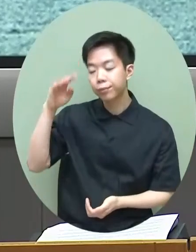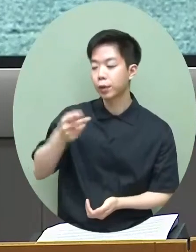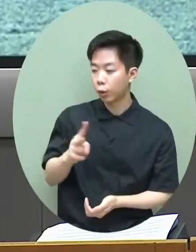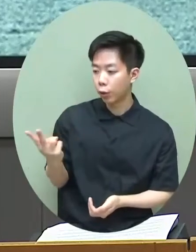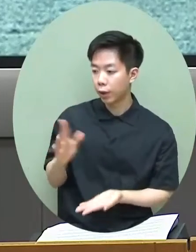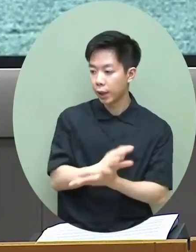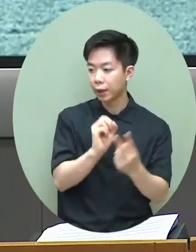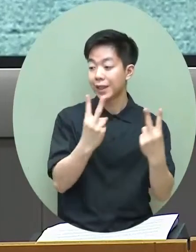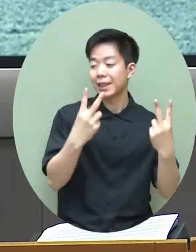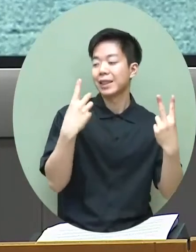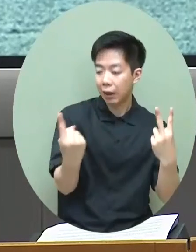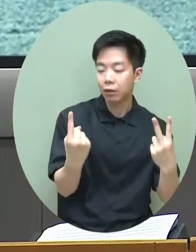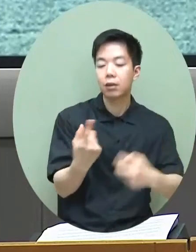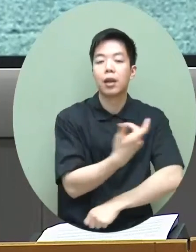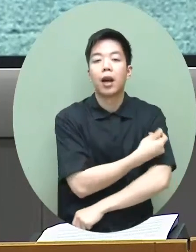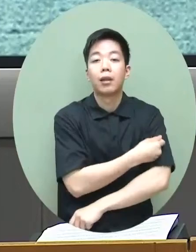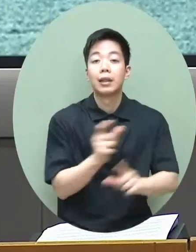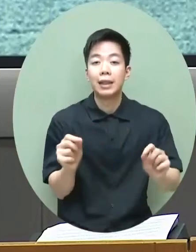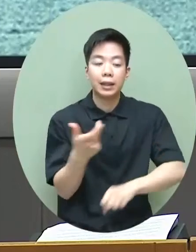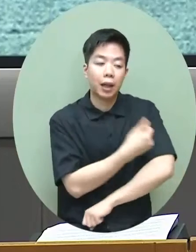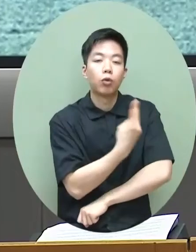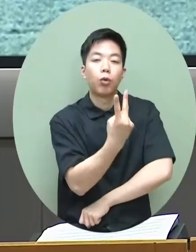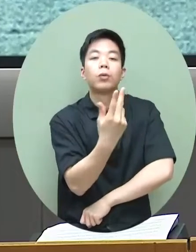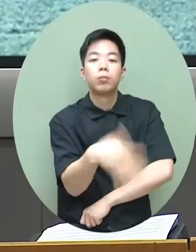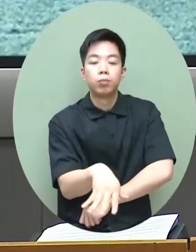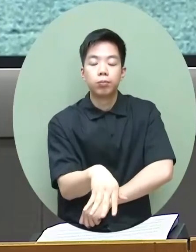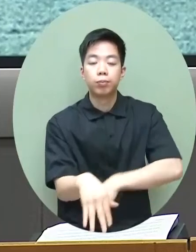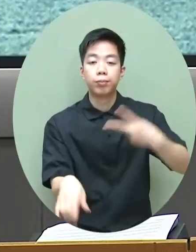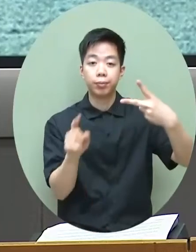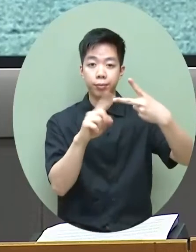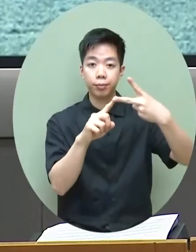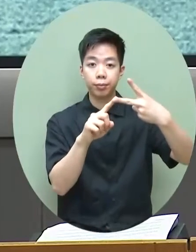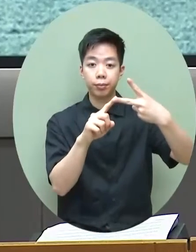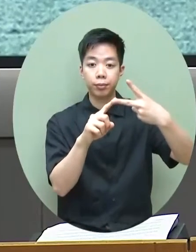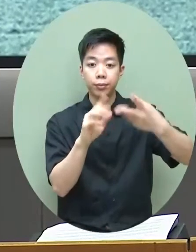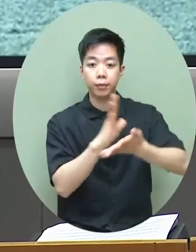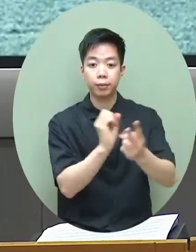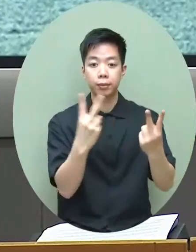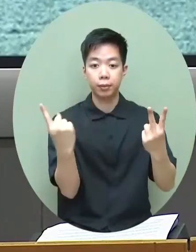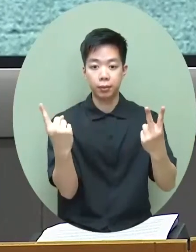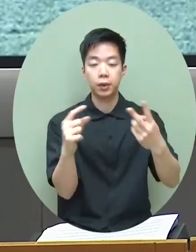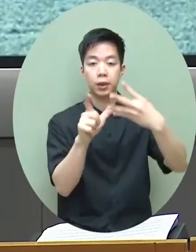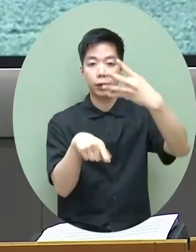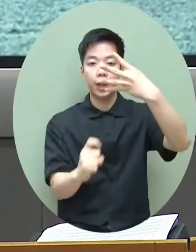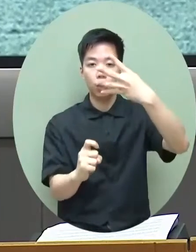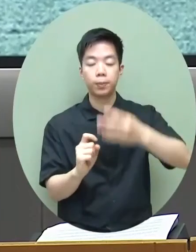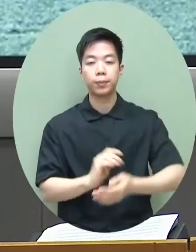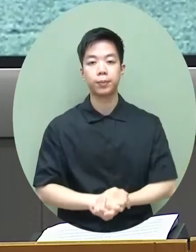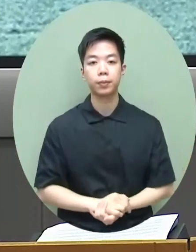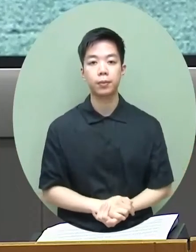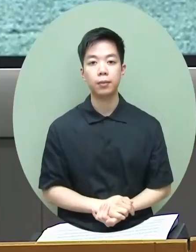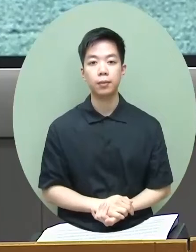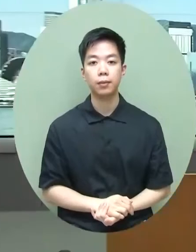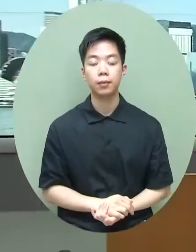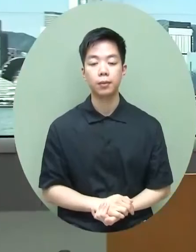received the 2nd jab in 2021. He had 2 jabs, the last one being administered in 2021 in